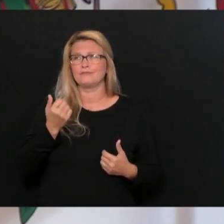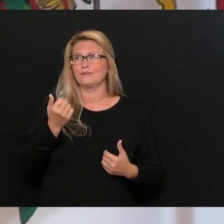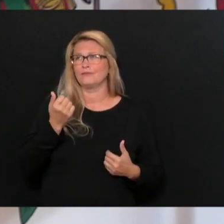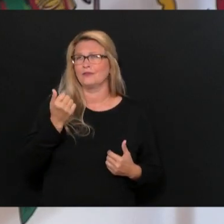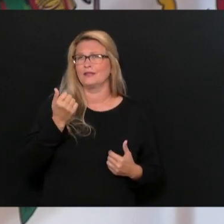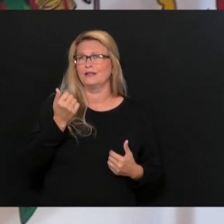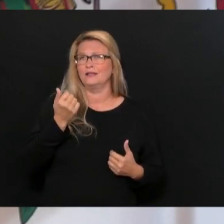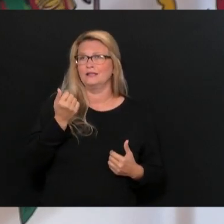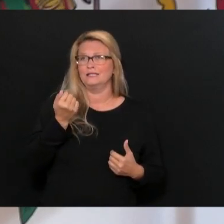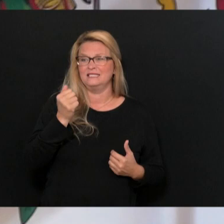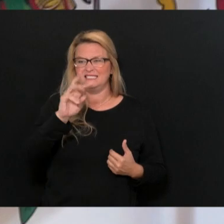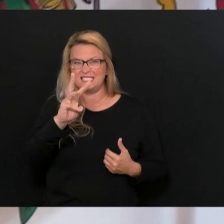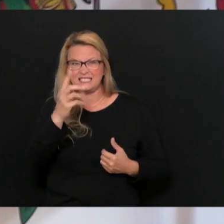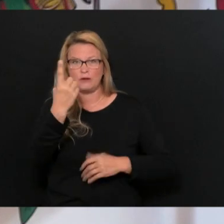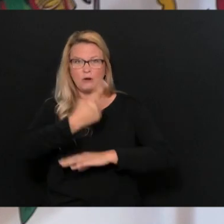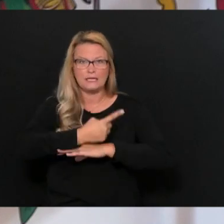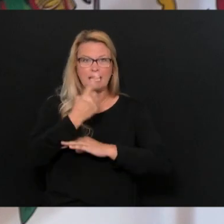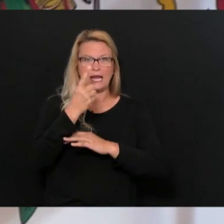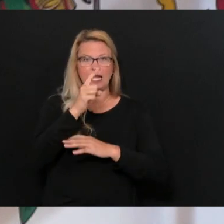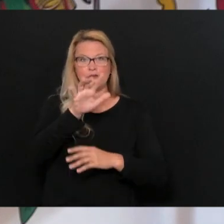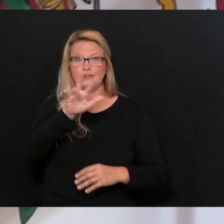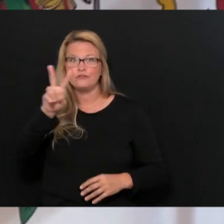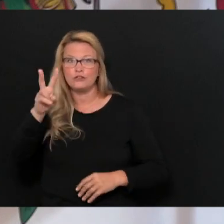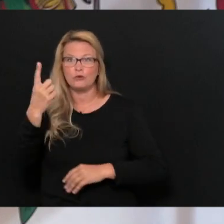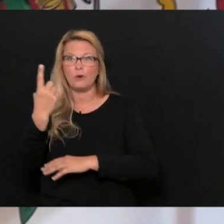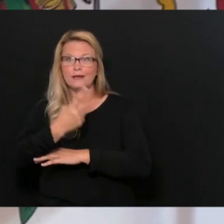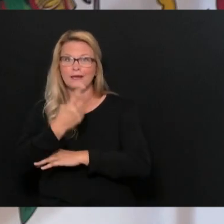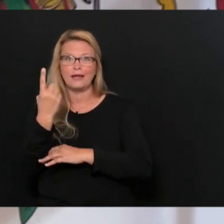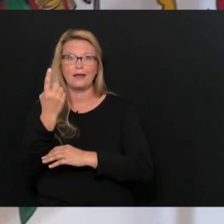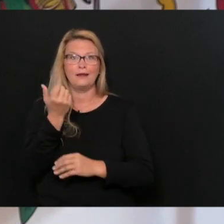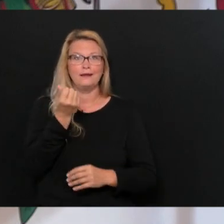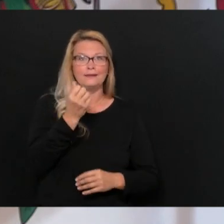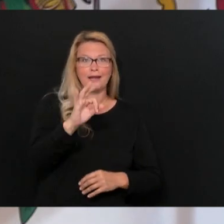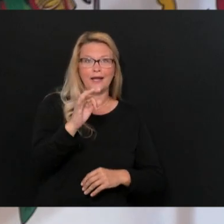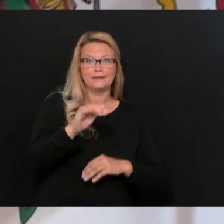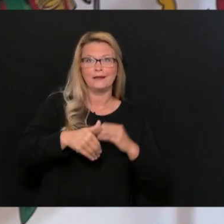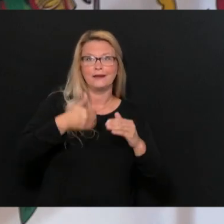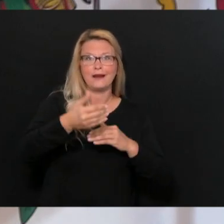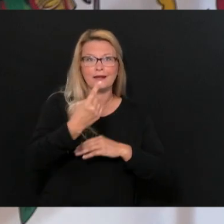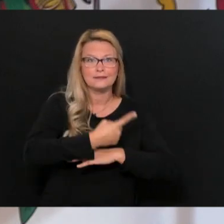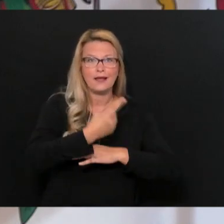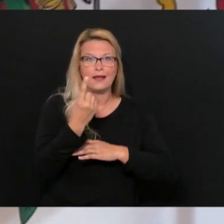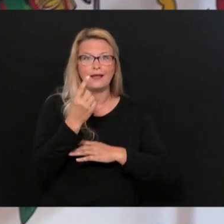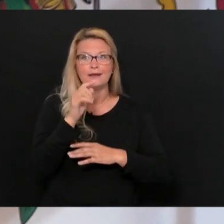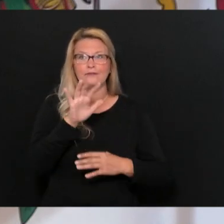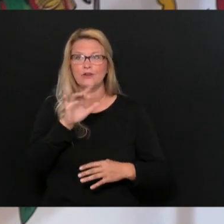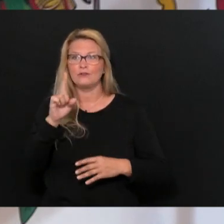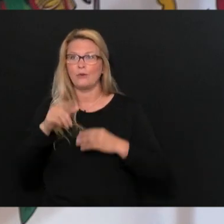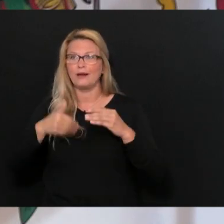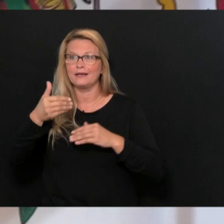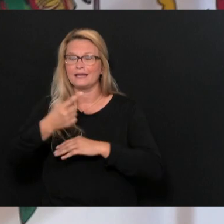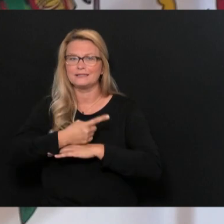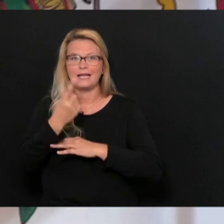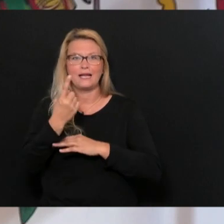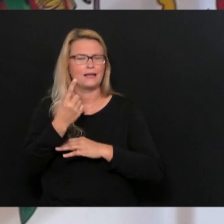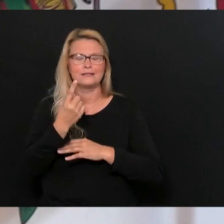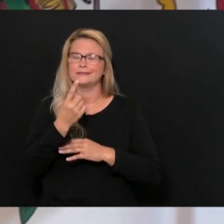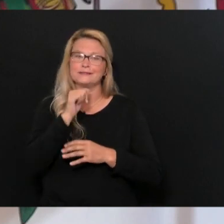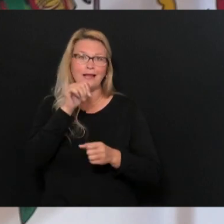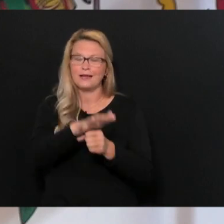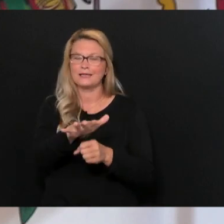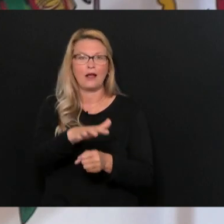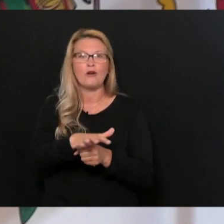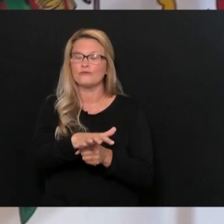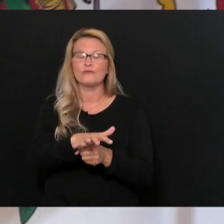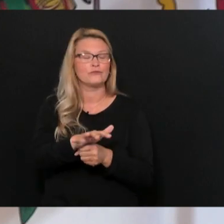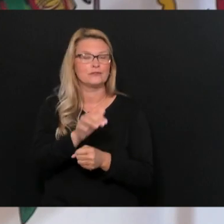one day, 52 another day, 19 another day, 51 another day. Well, that's not going to cut it.